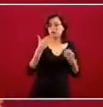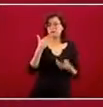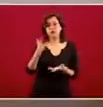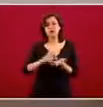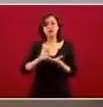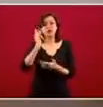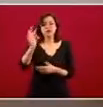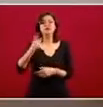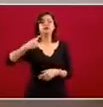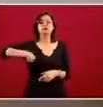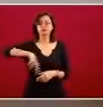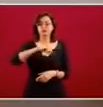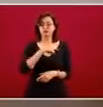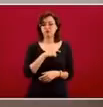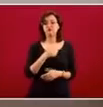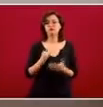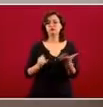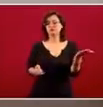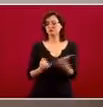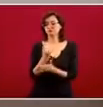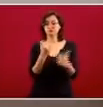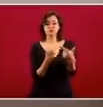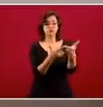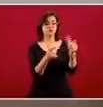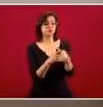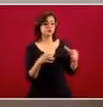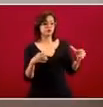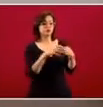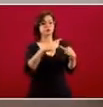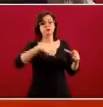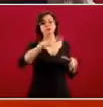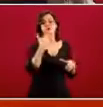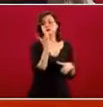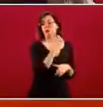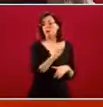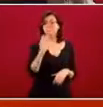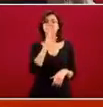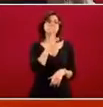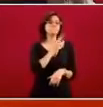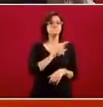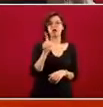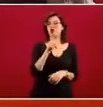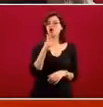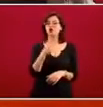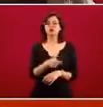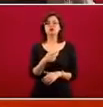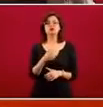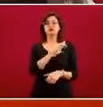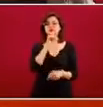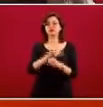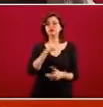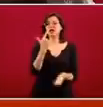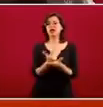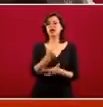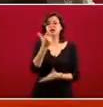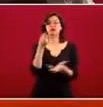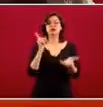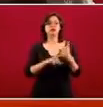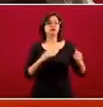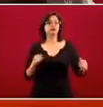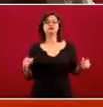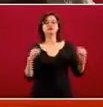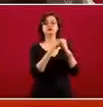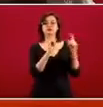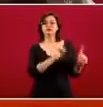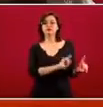are working together as a team with the federal government to defeat this together. We have a very specialized team with the